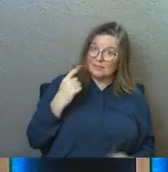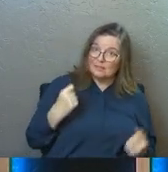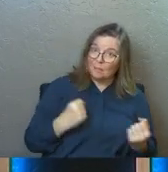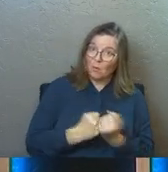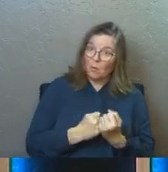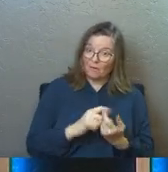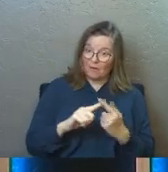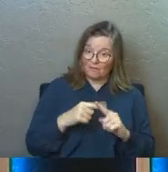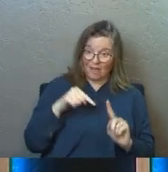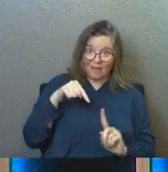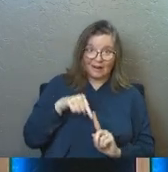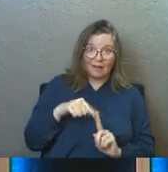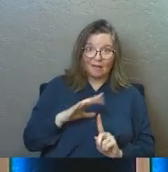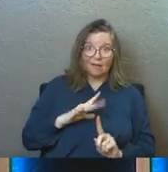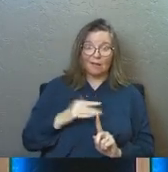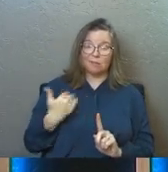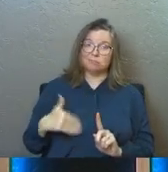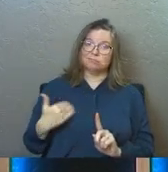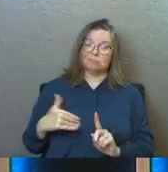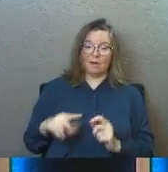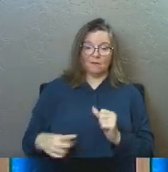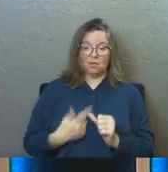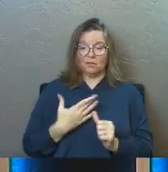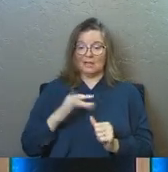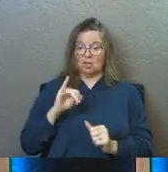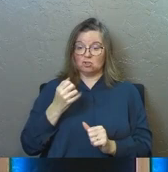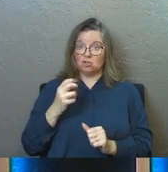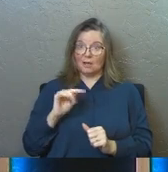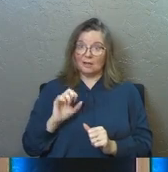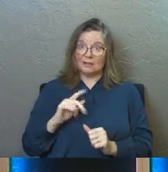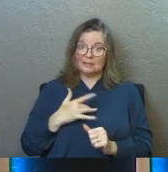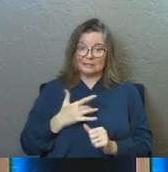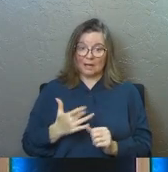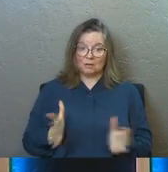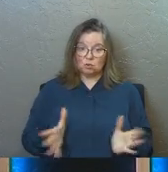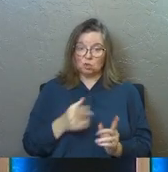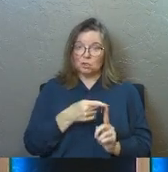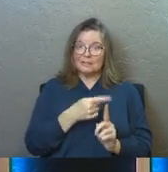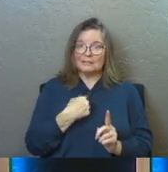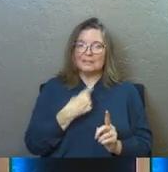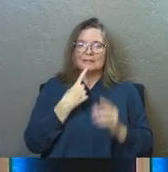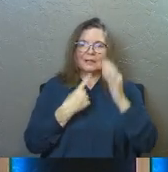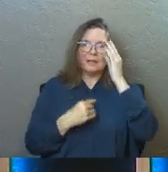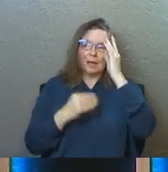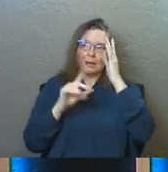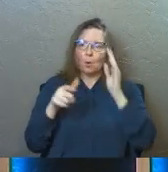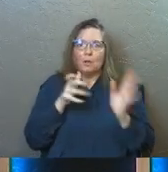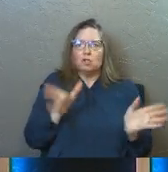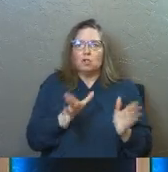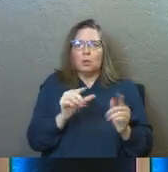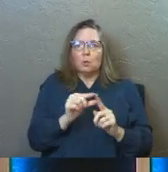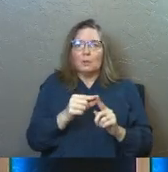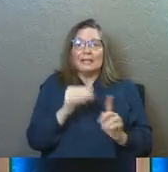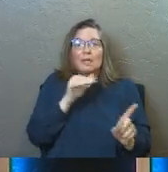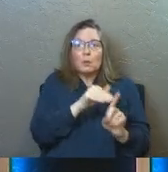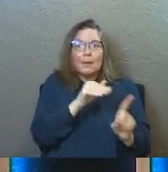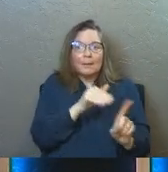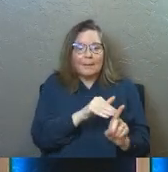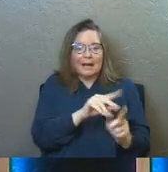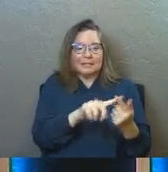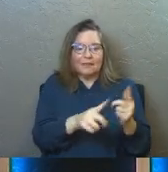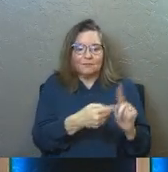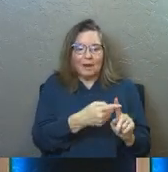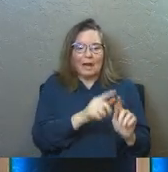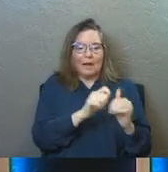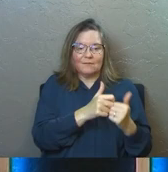friend. Crazy, right? First thing that Jonathan does, the way that he lifts David up and supports him, it's even more than just encouraging words, is he reminds his